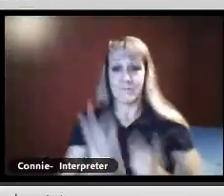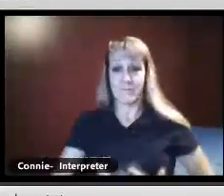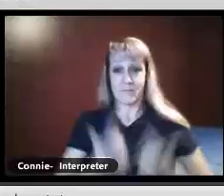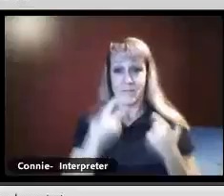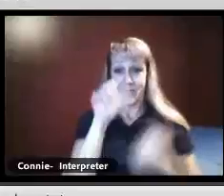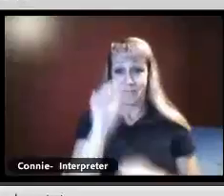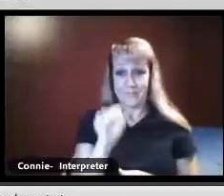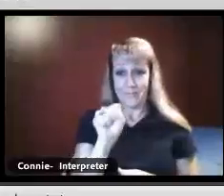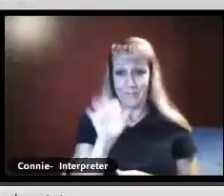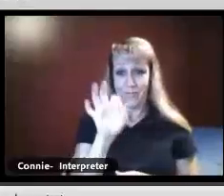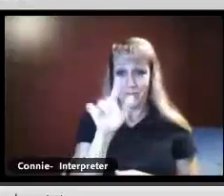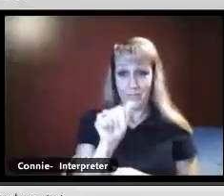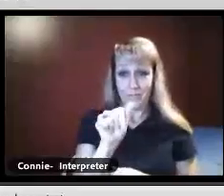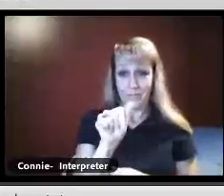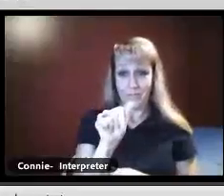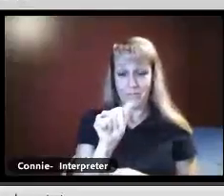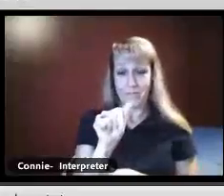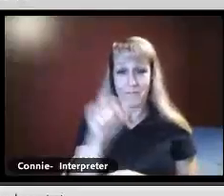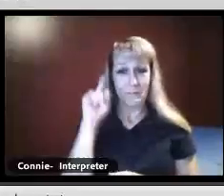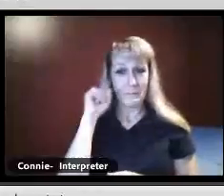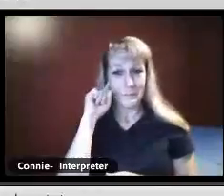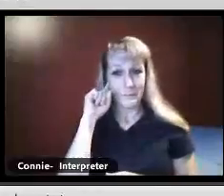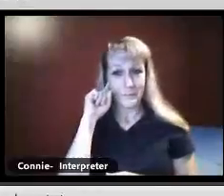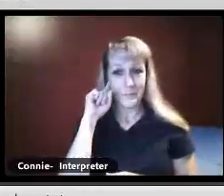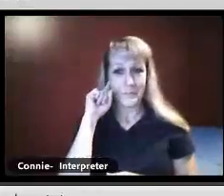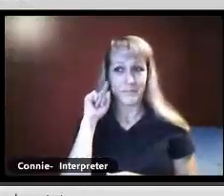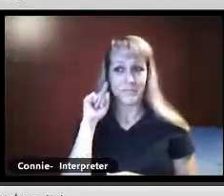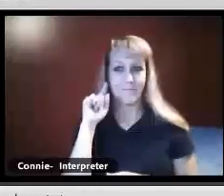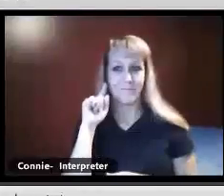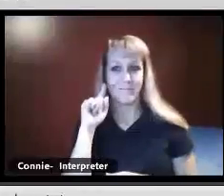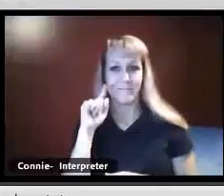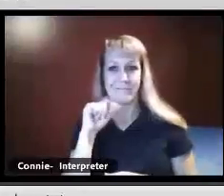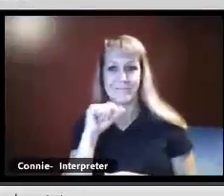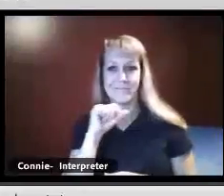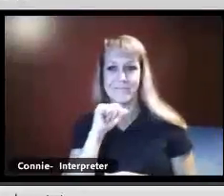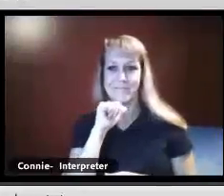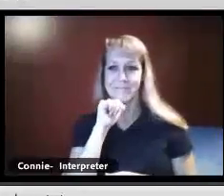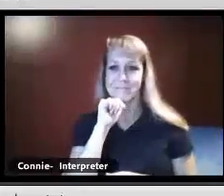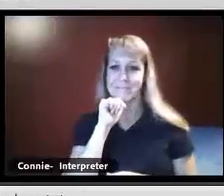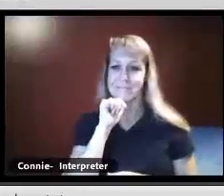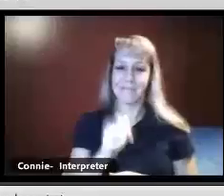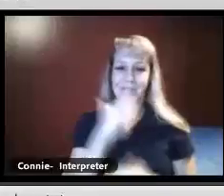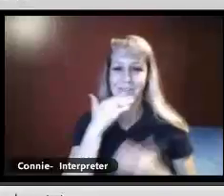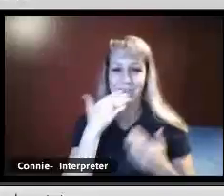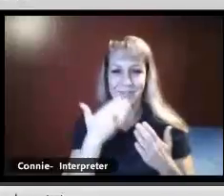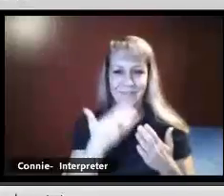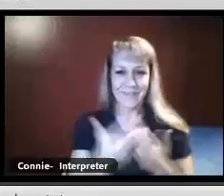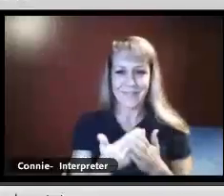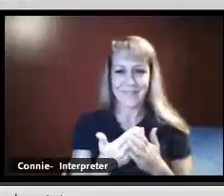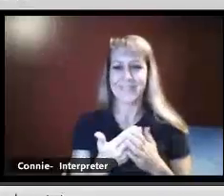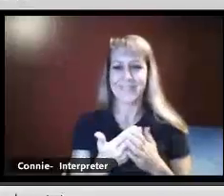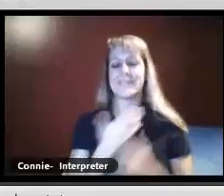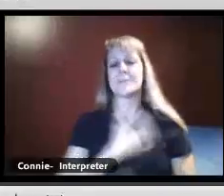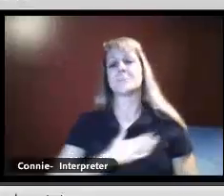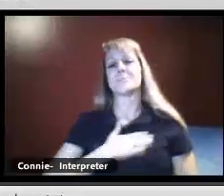Florida that doesn't sound particularly like an enticing idea, please know